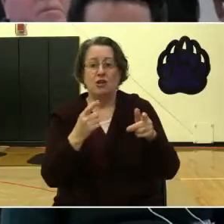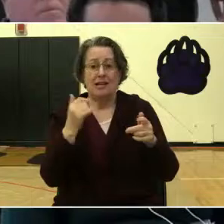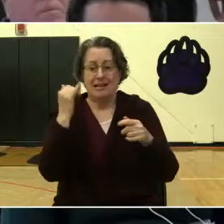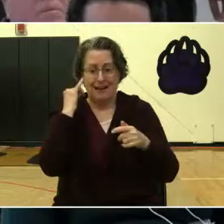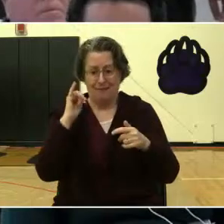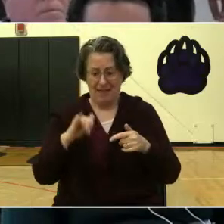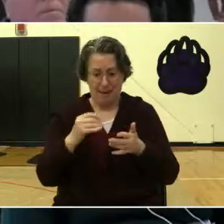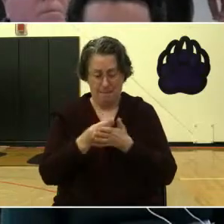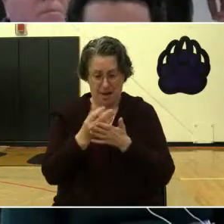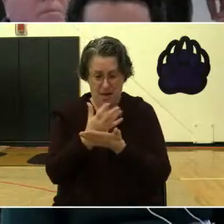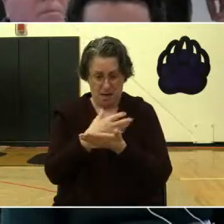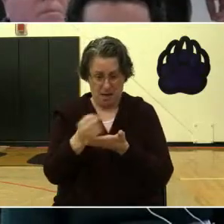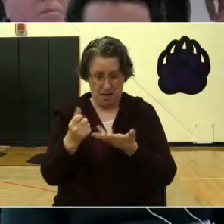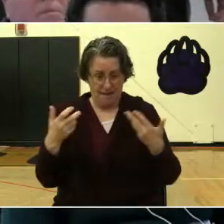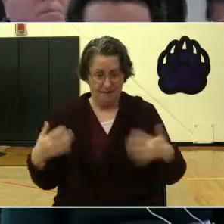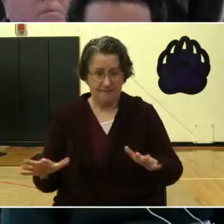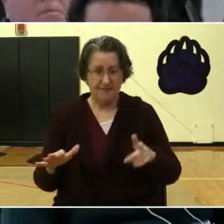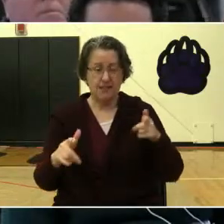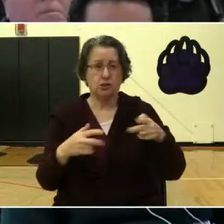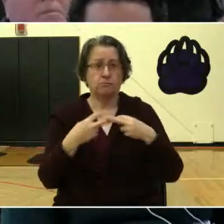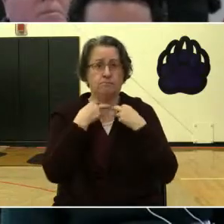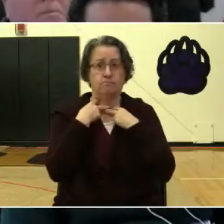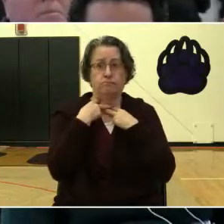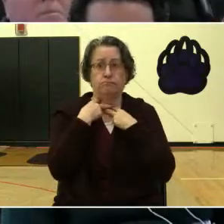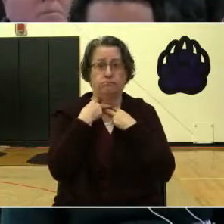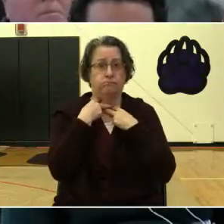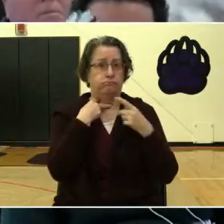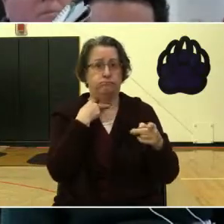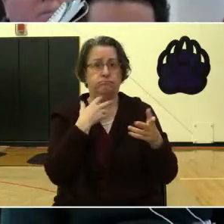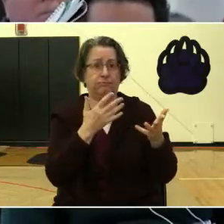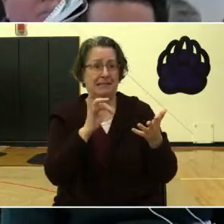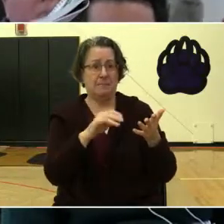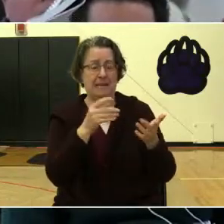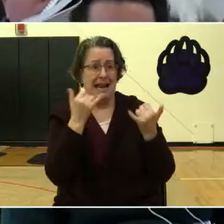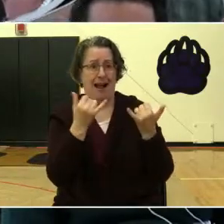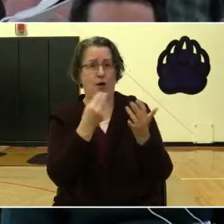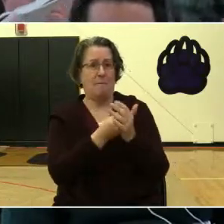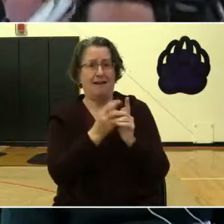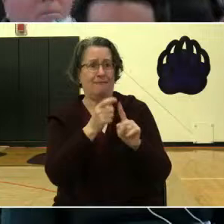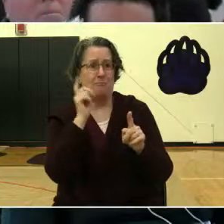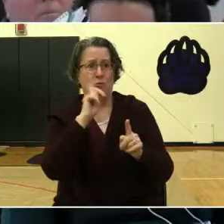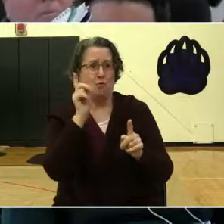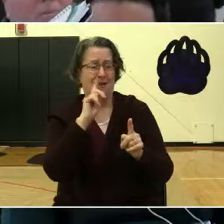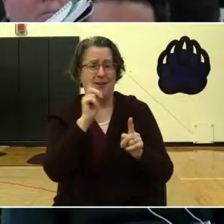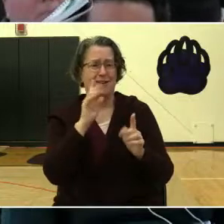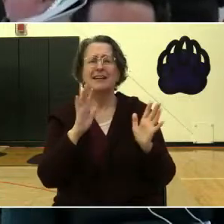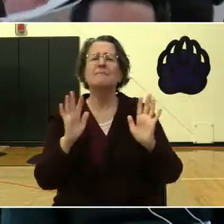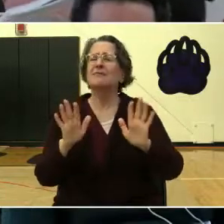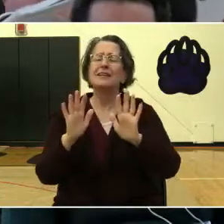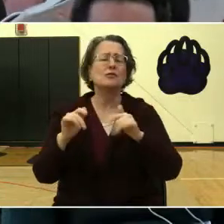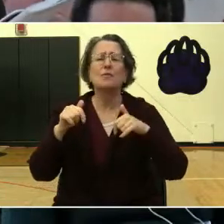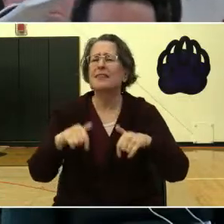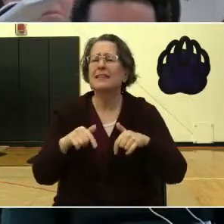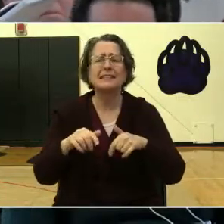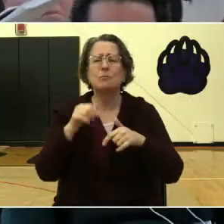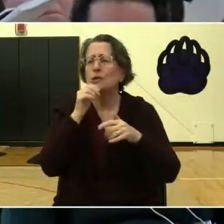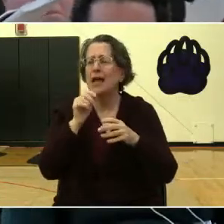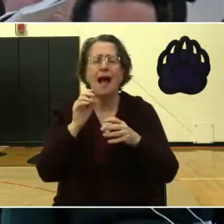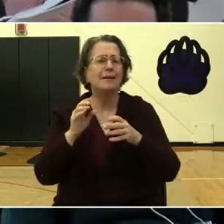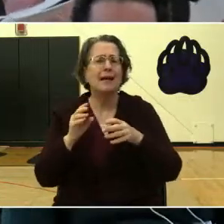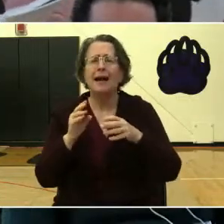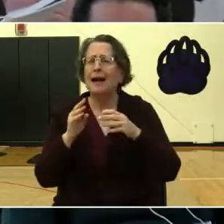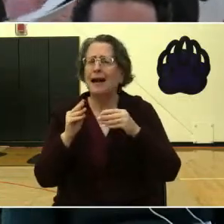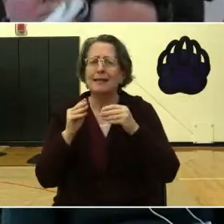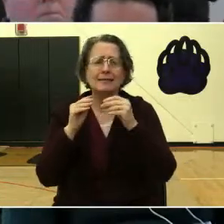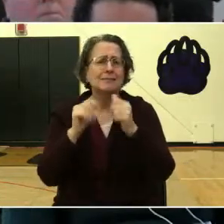there is no savings here we are just spending and uh and that money uh I'm I'm going